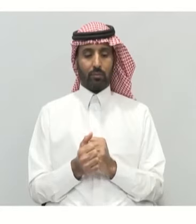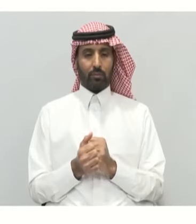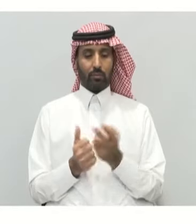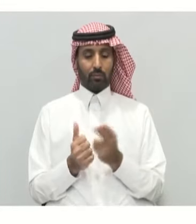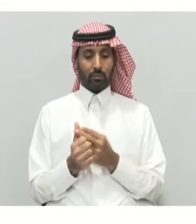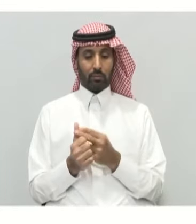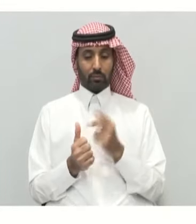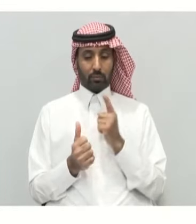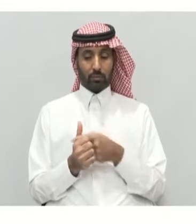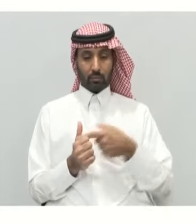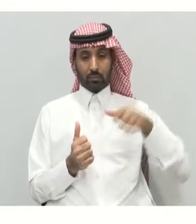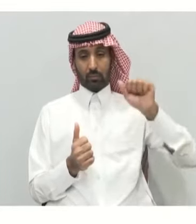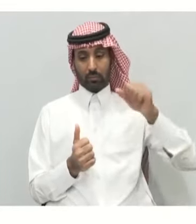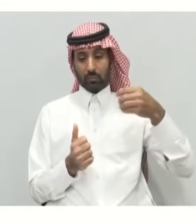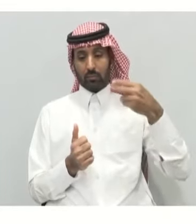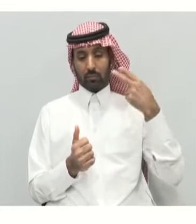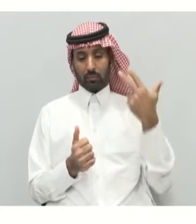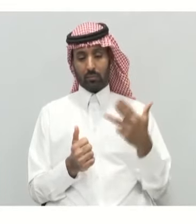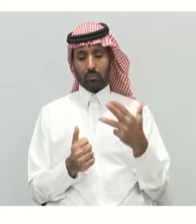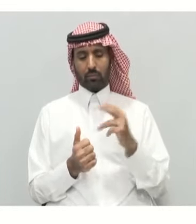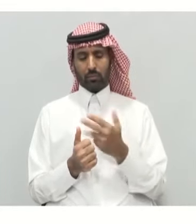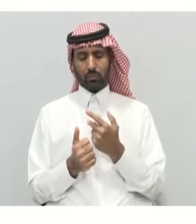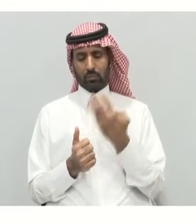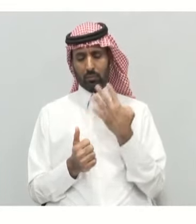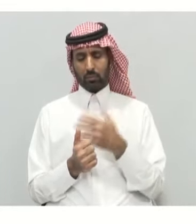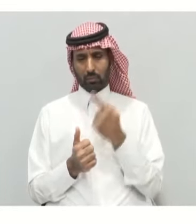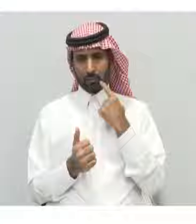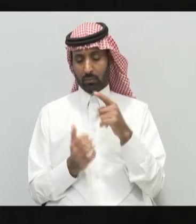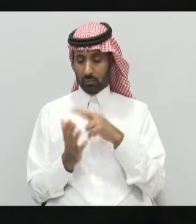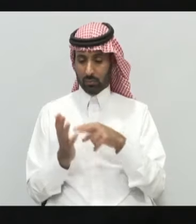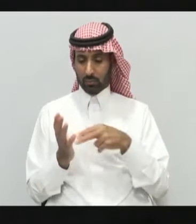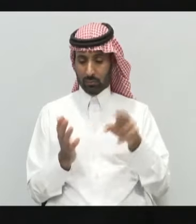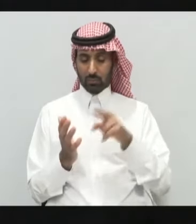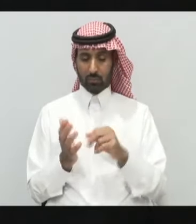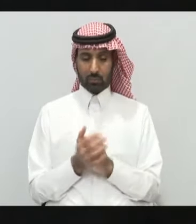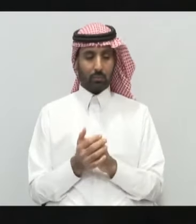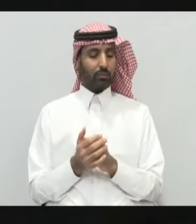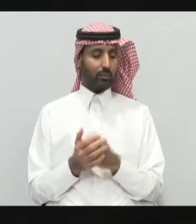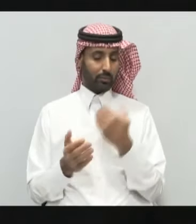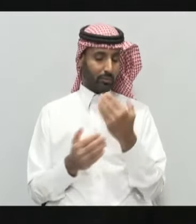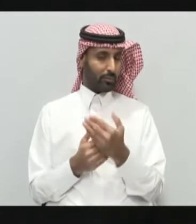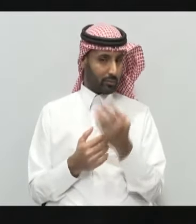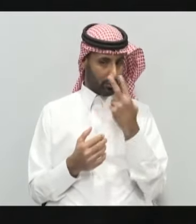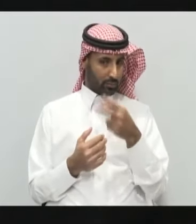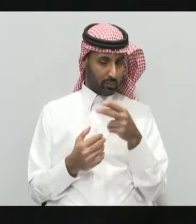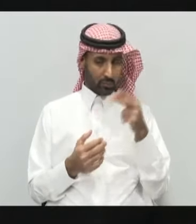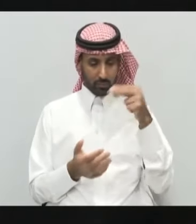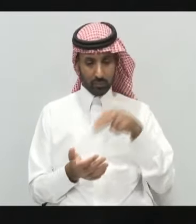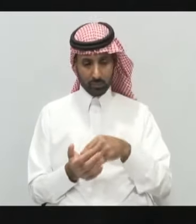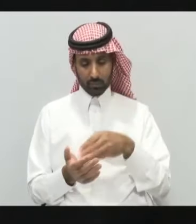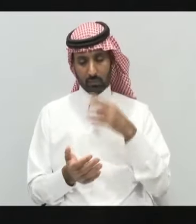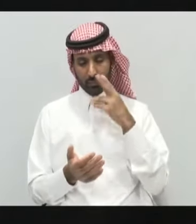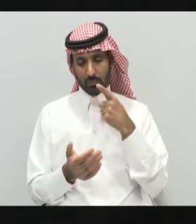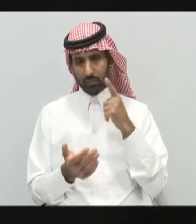here we have a question about this table. Let's read them question by question and have a look again at the table